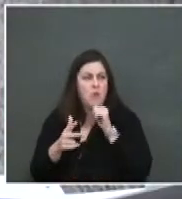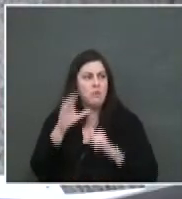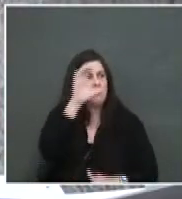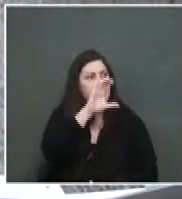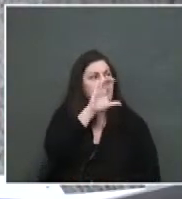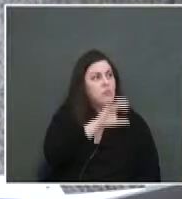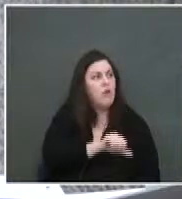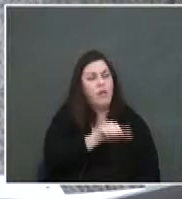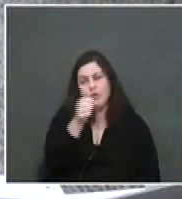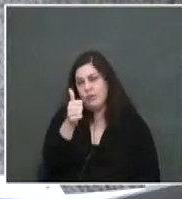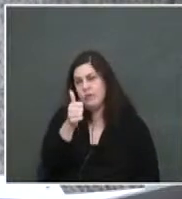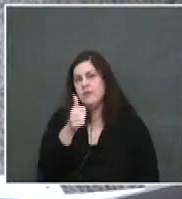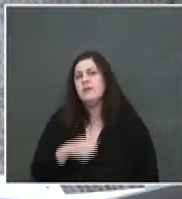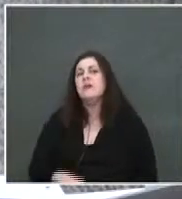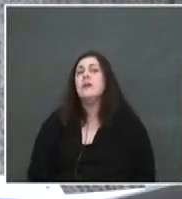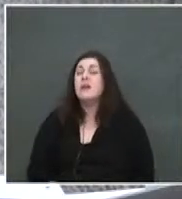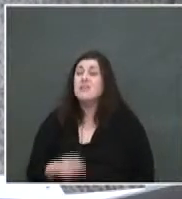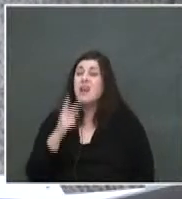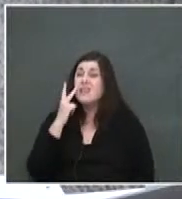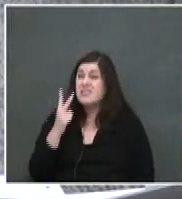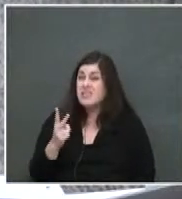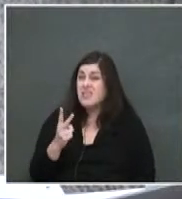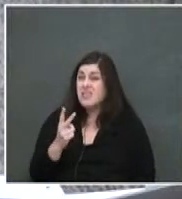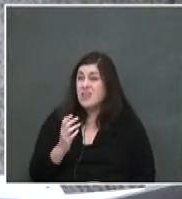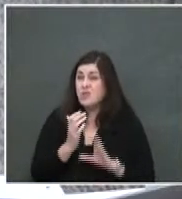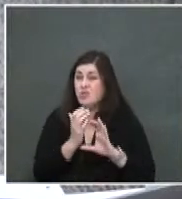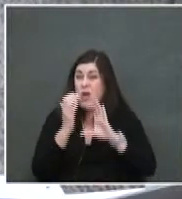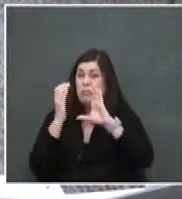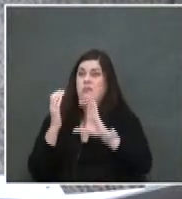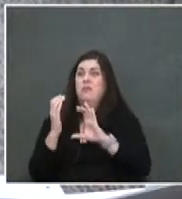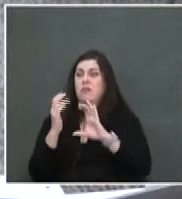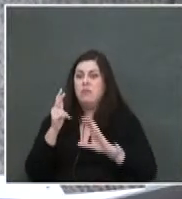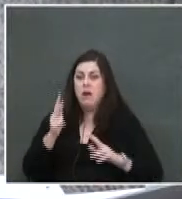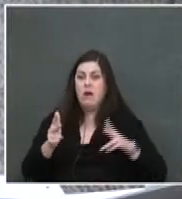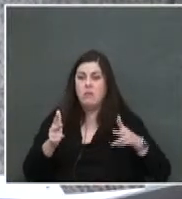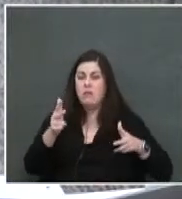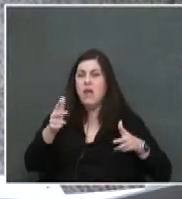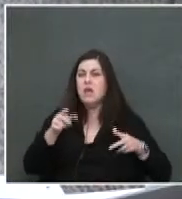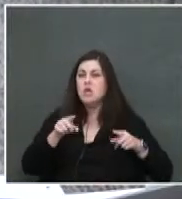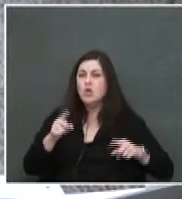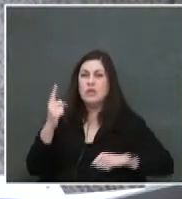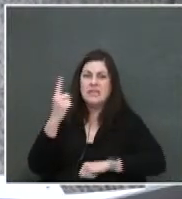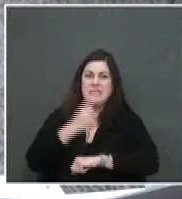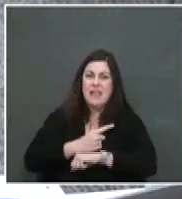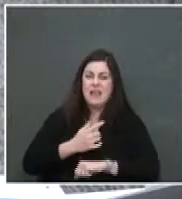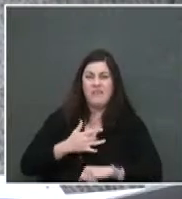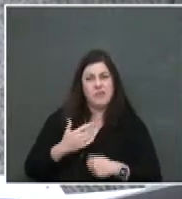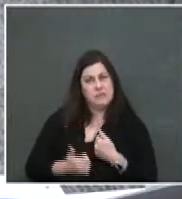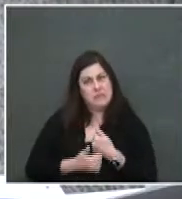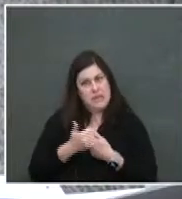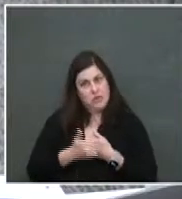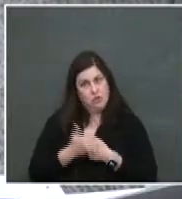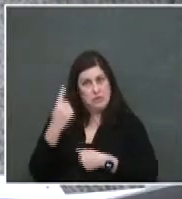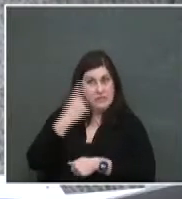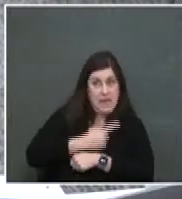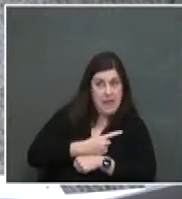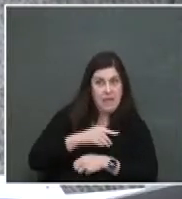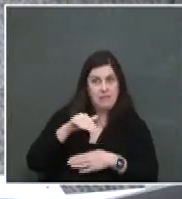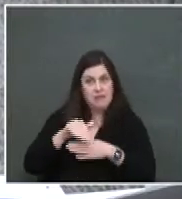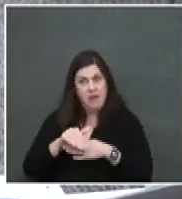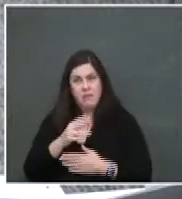see some trucks parked during the day, which is just as bad of a hazard as it is at nighttime.